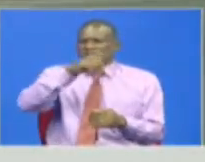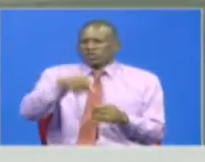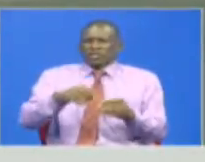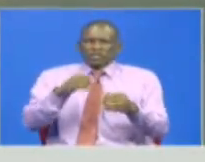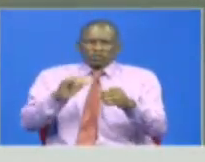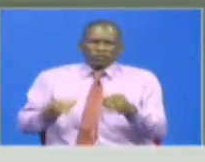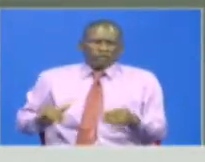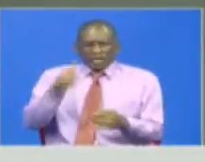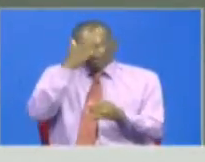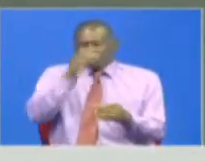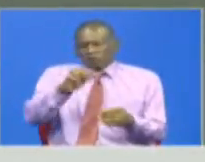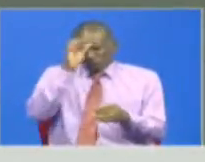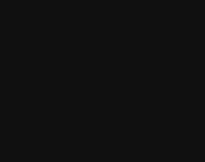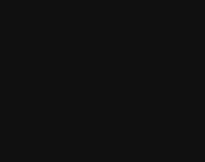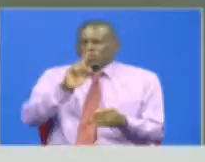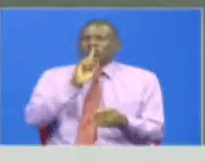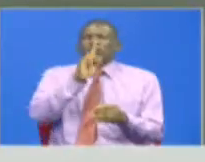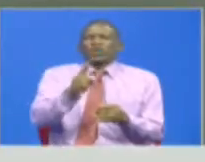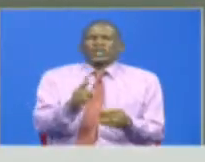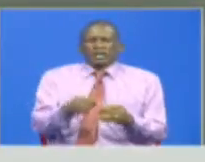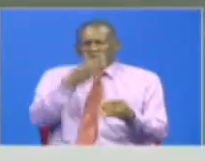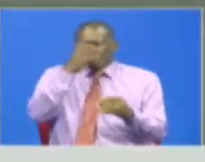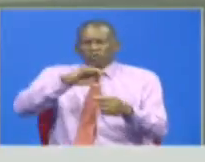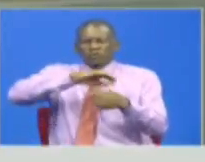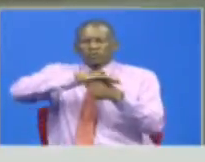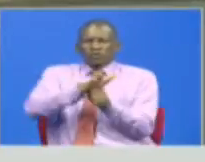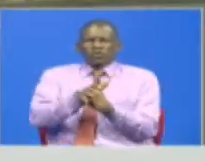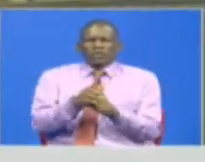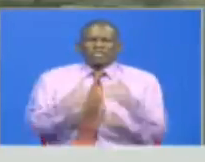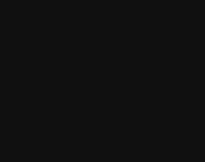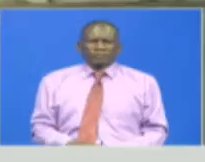to a government directive in light of COVID-19.